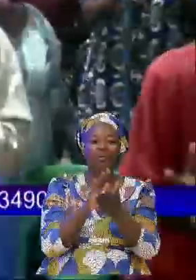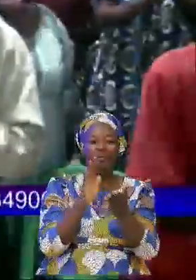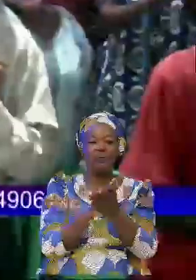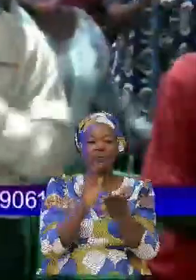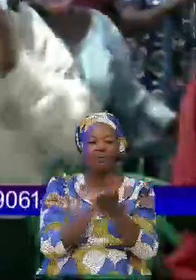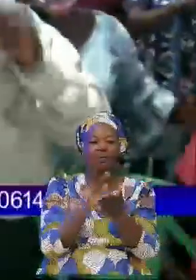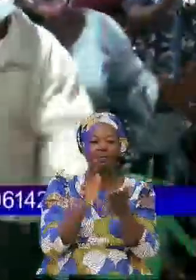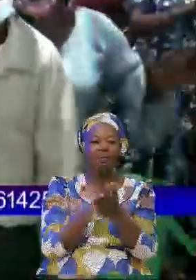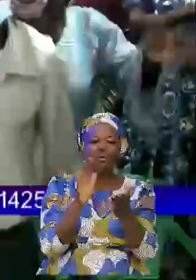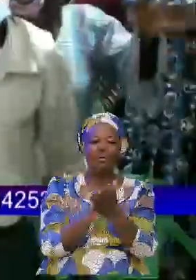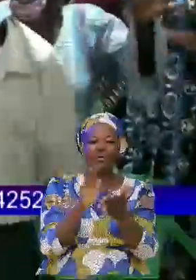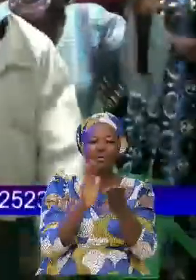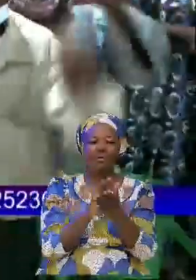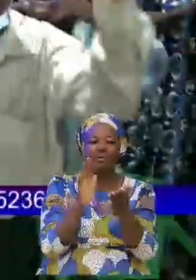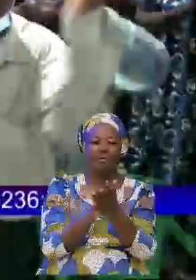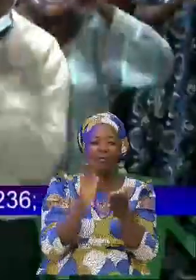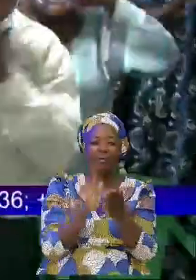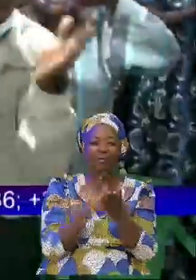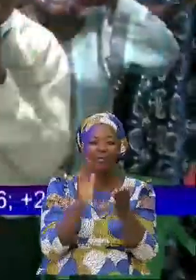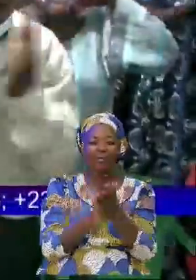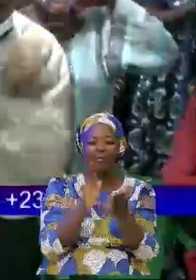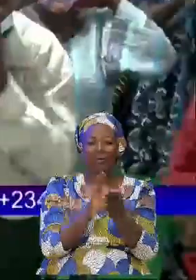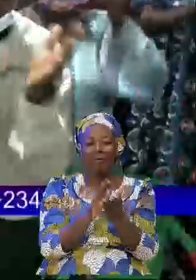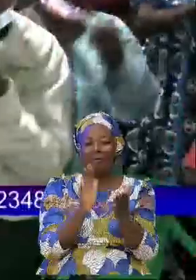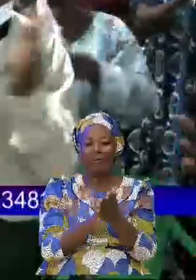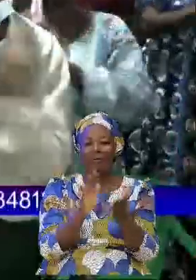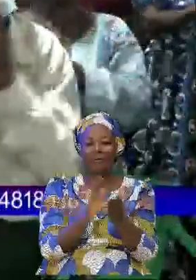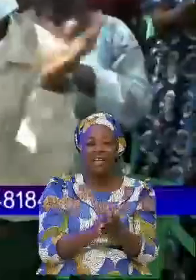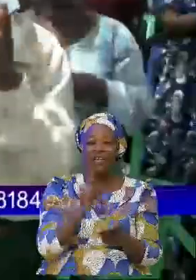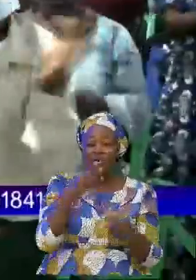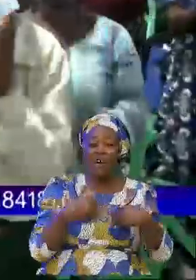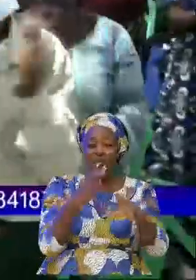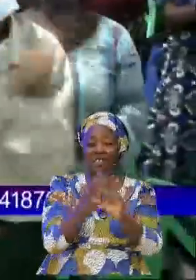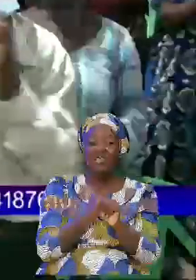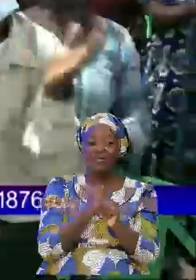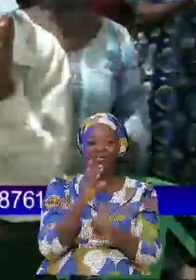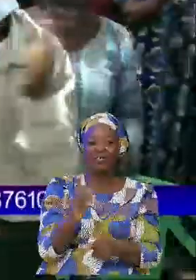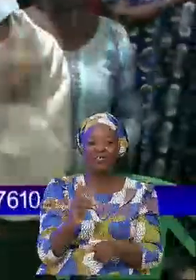Amen. Put your hand together for Jesus.